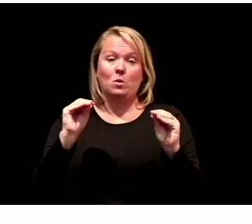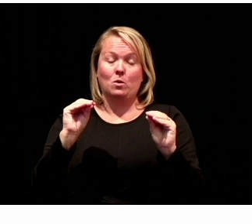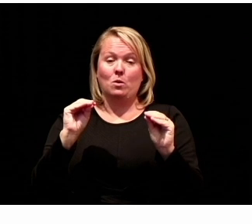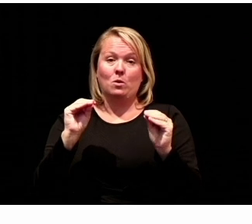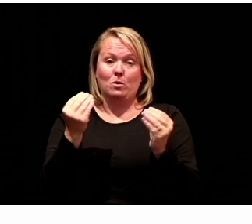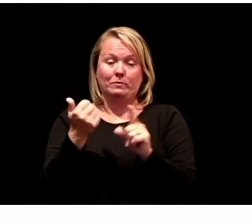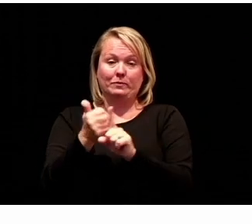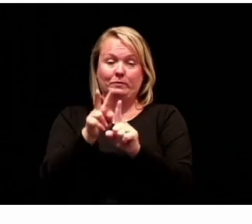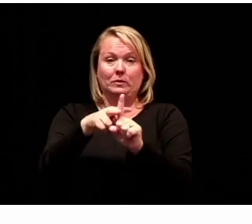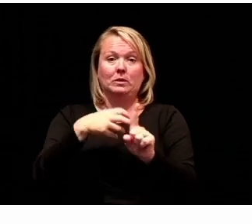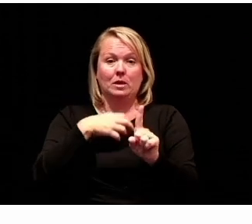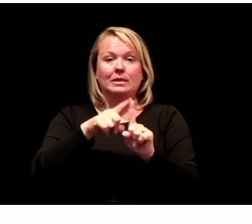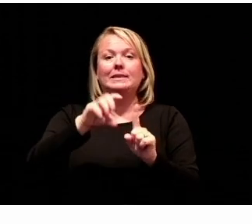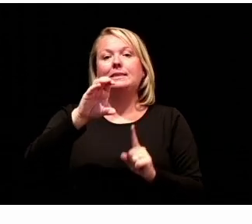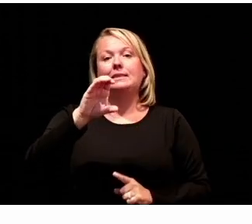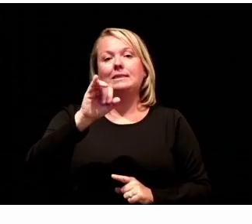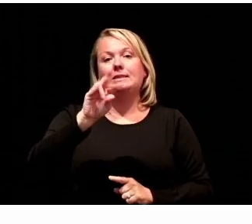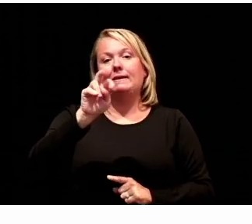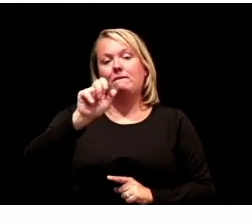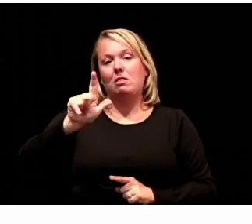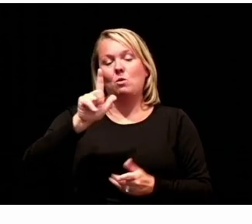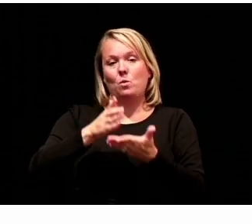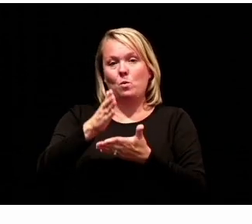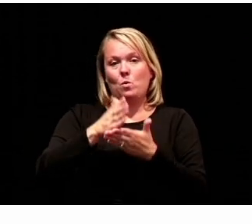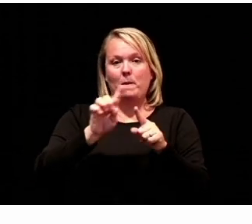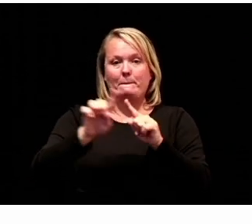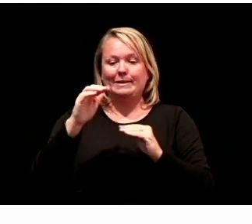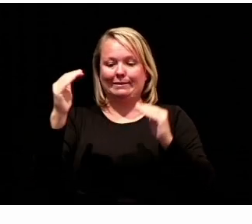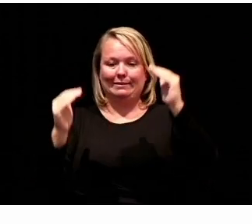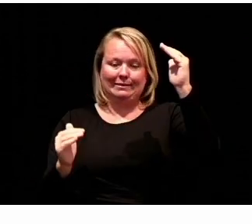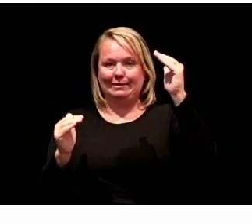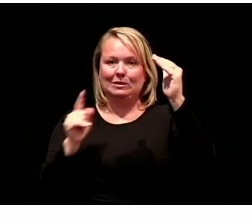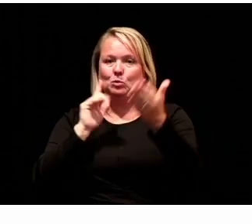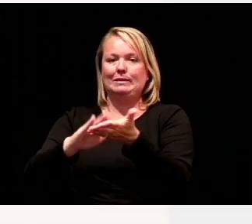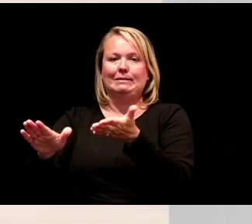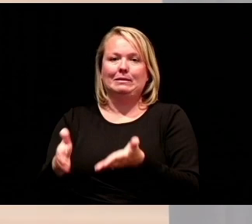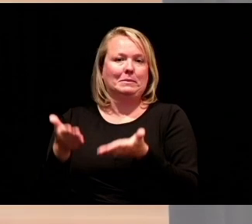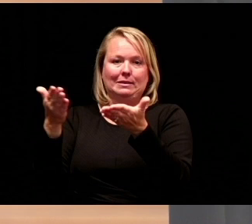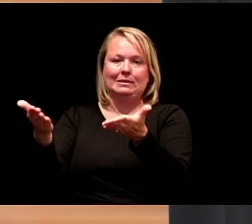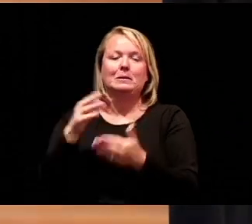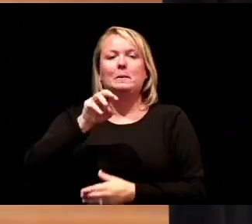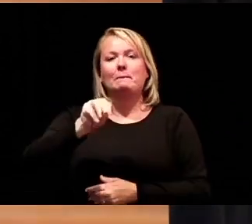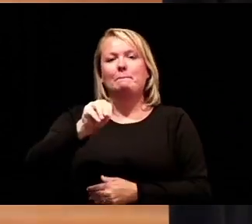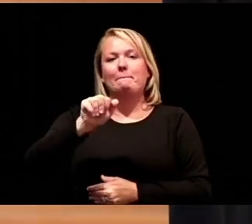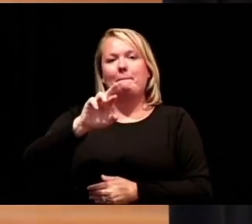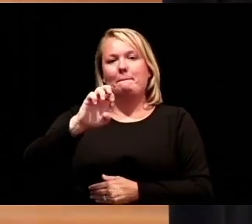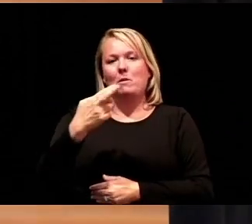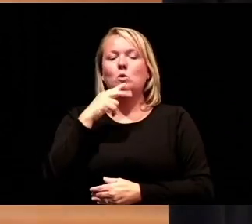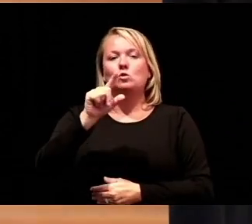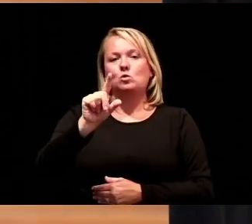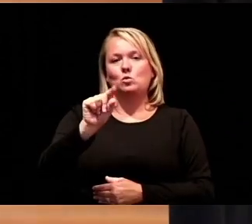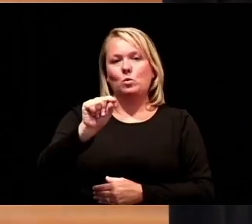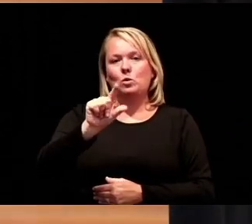March 2023. Very unusual to have an agency, any federal administrative agency, have a disparate impact